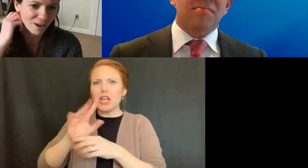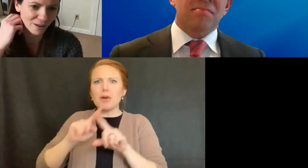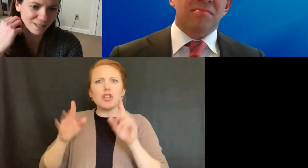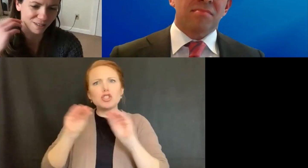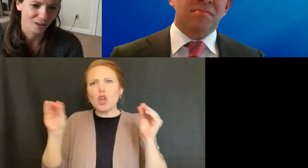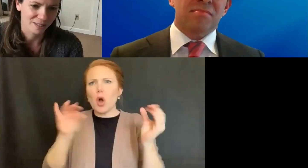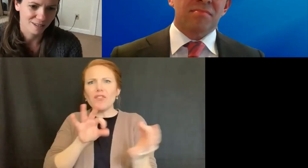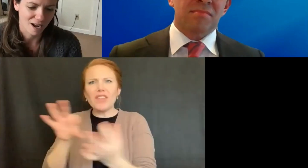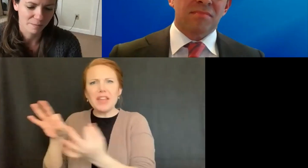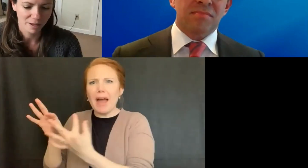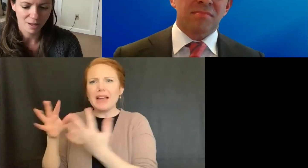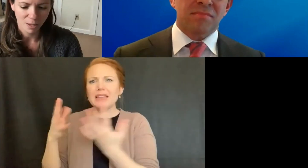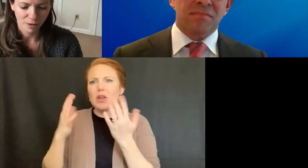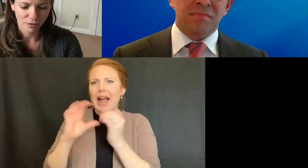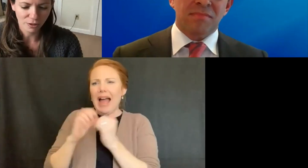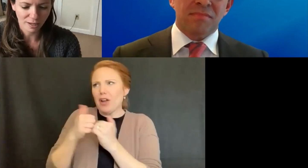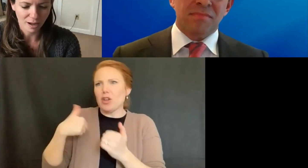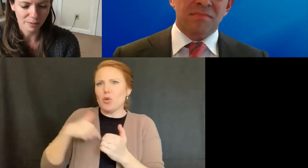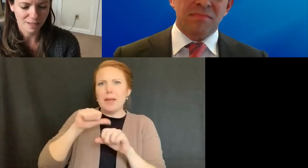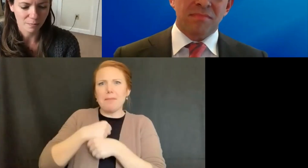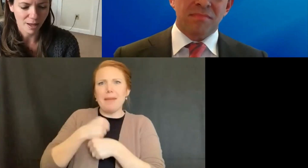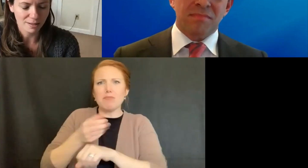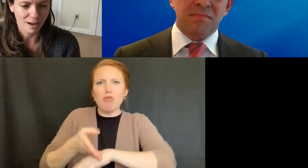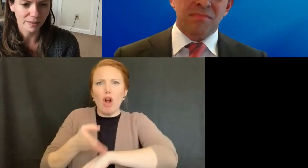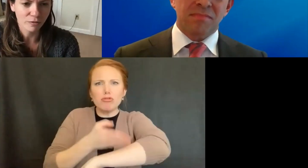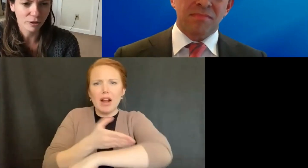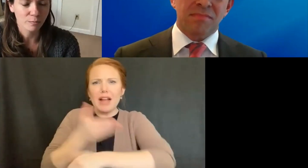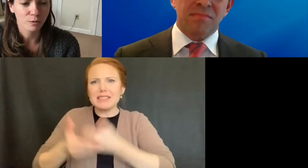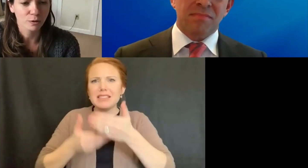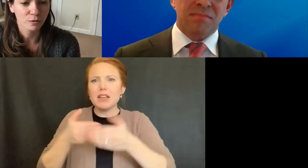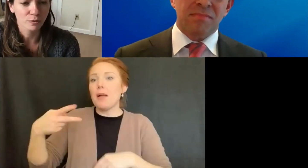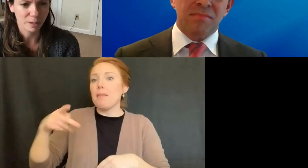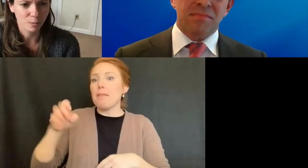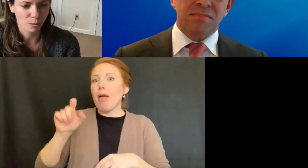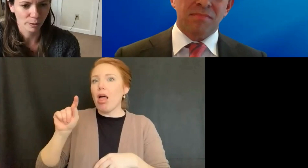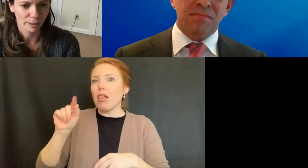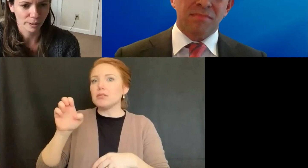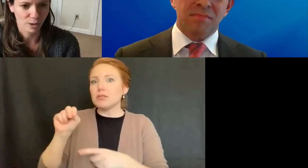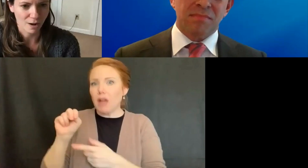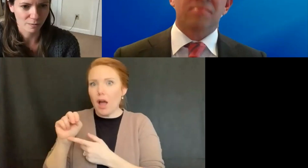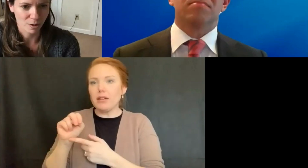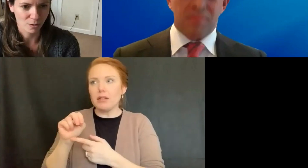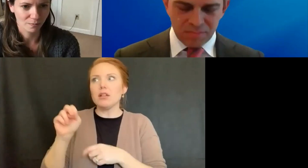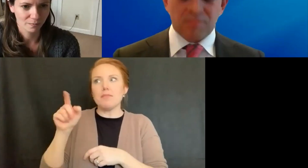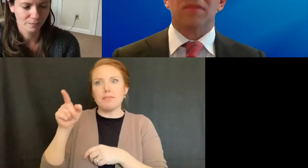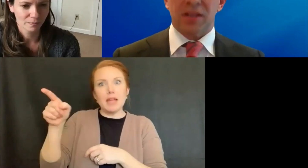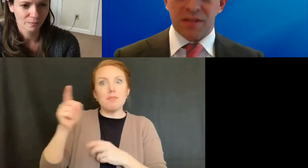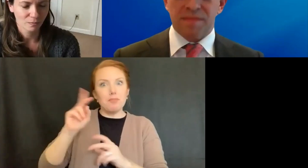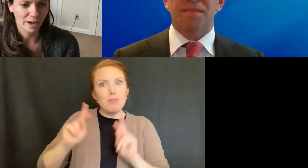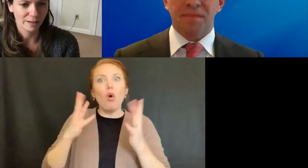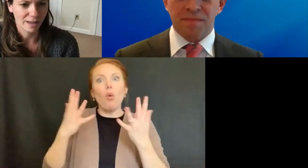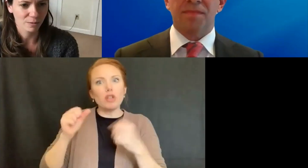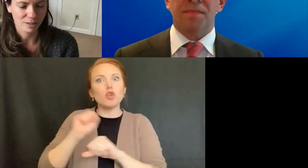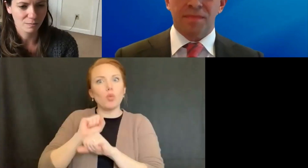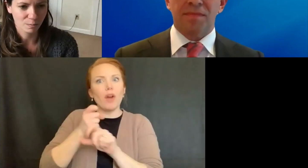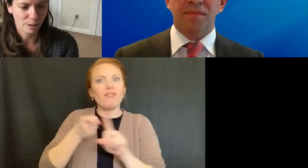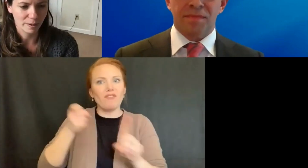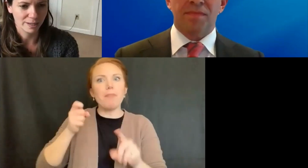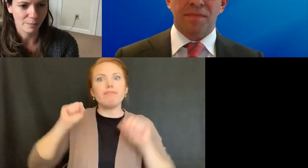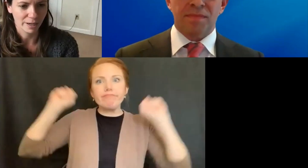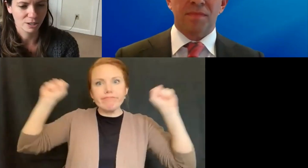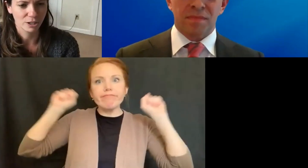made progress in all this time. But if you look at companies like Peloton, they've already proven that people were willing to work out from home. Yes. Right. That